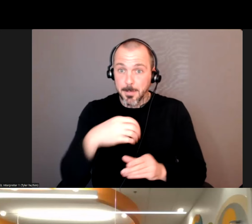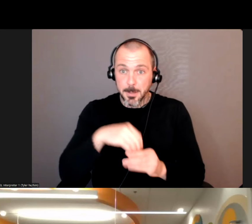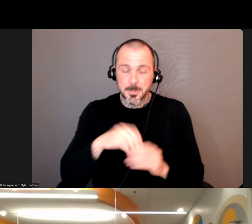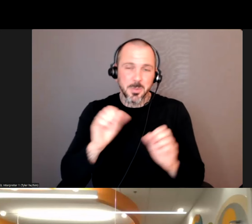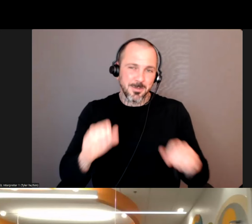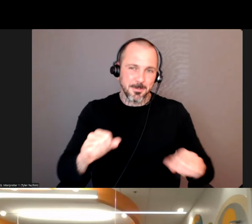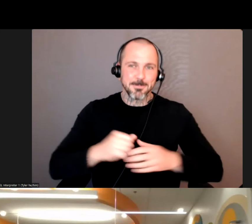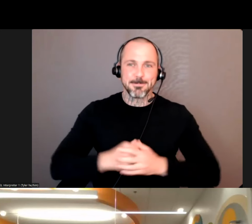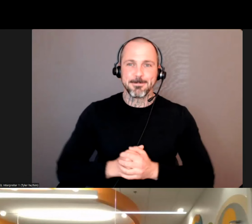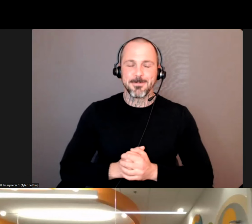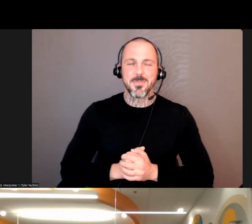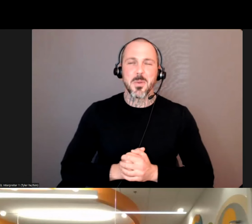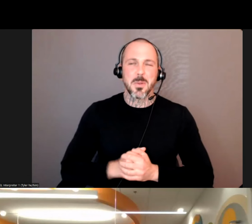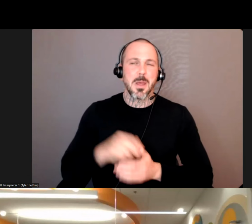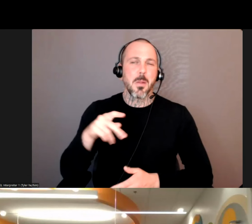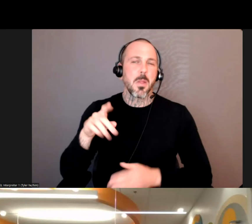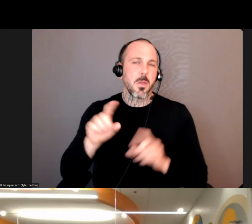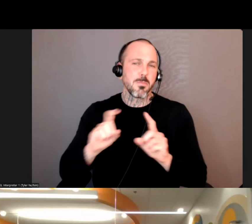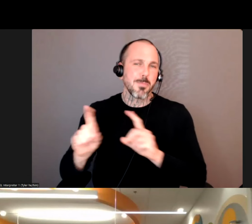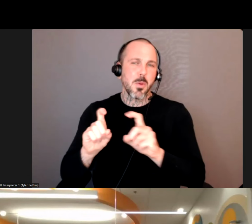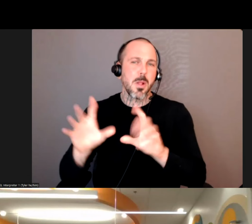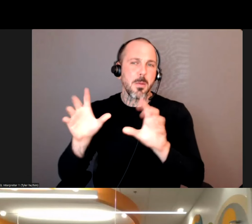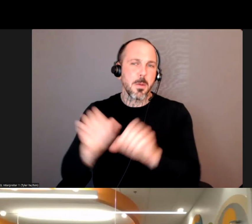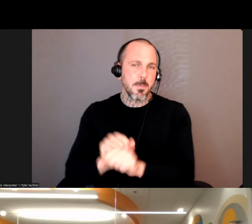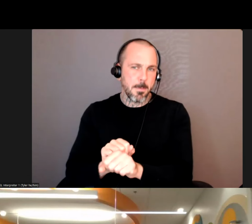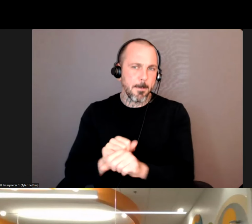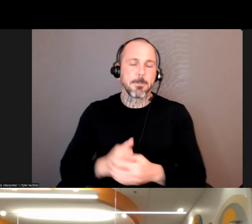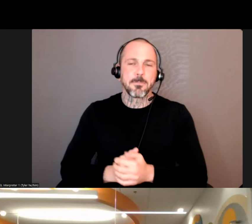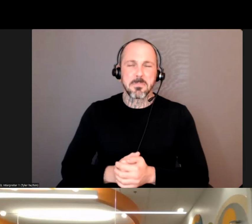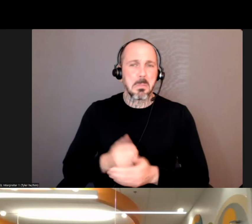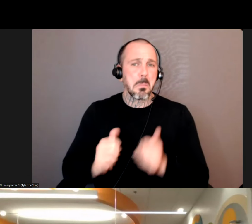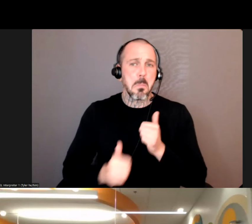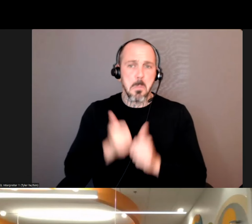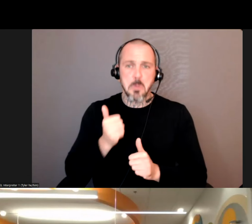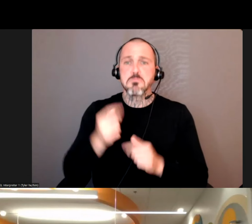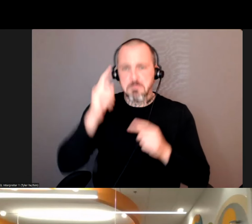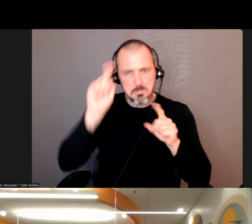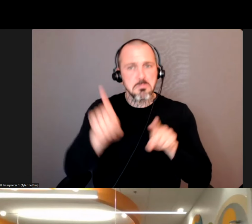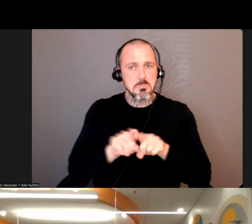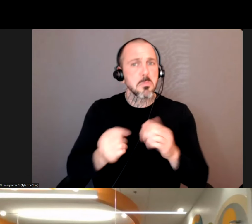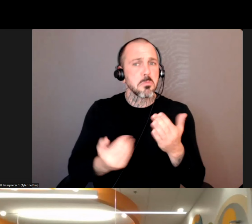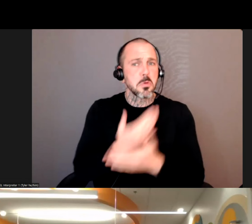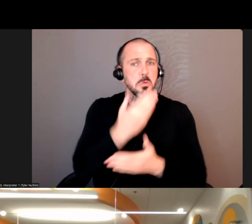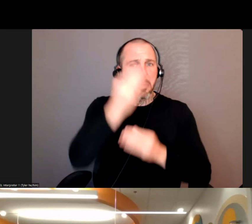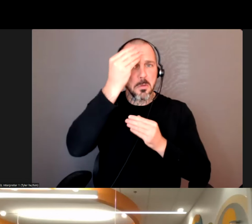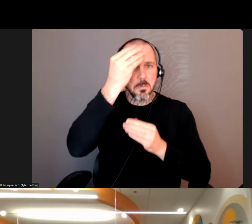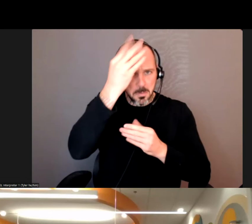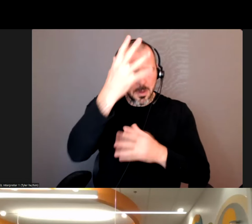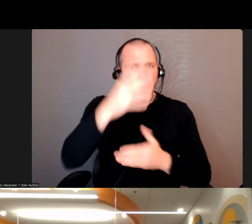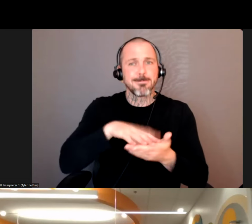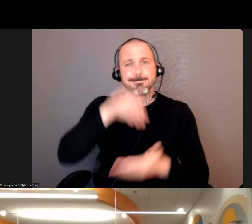poll. Most people indicated that they agreed that they learned a lot of new information today as well.